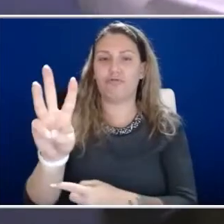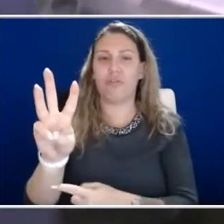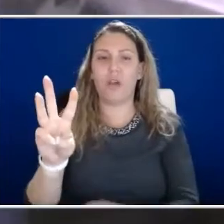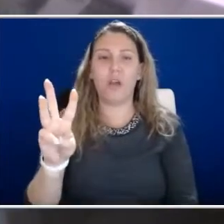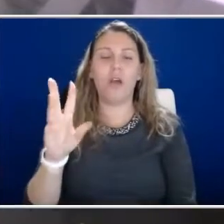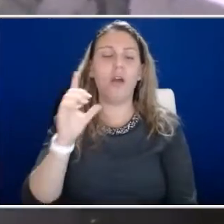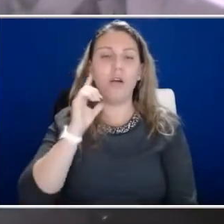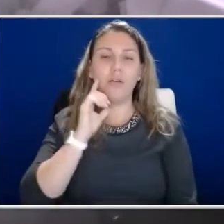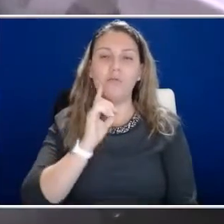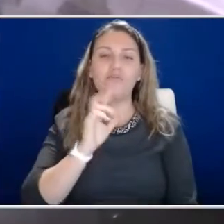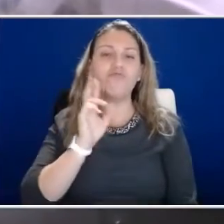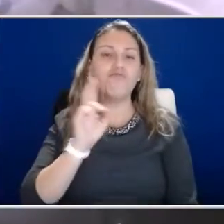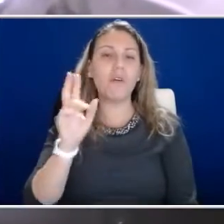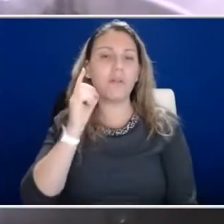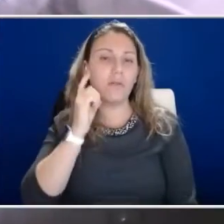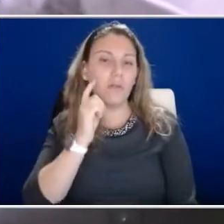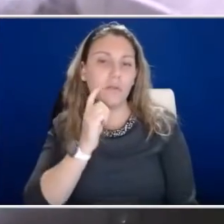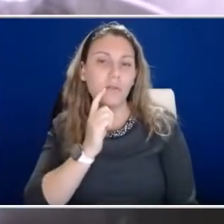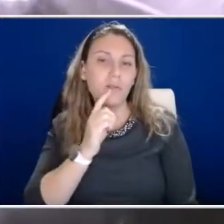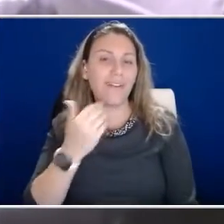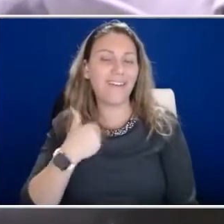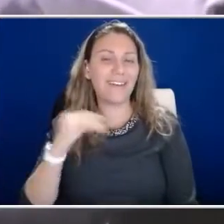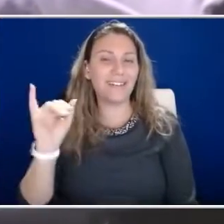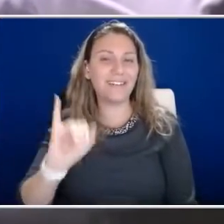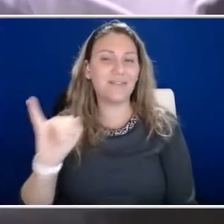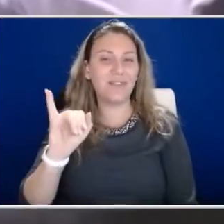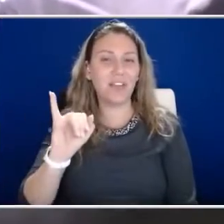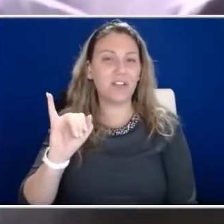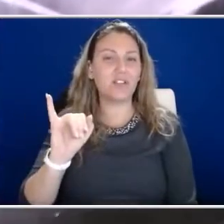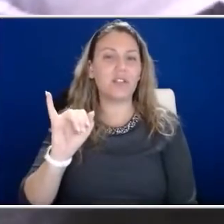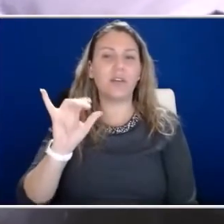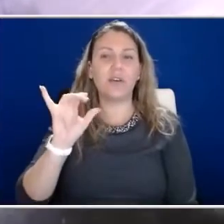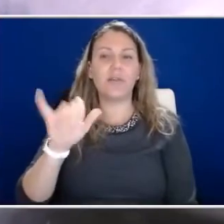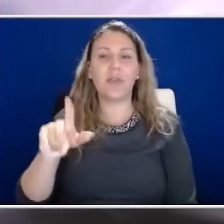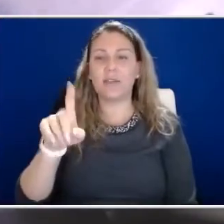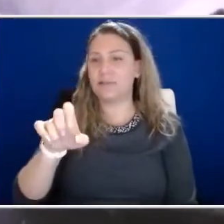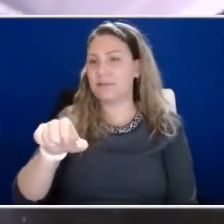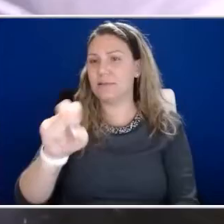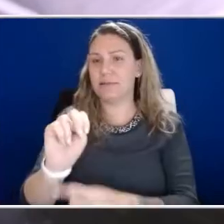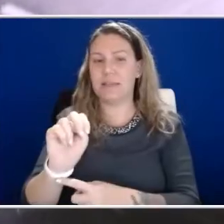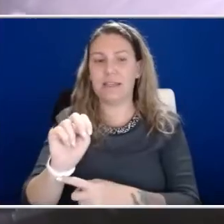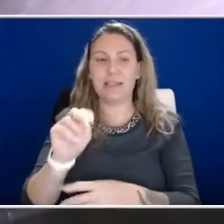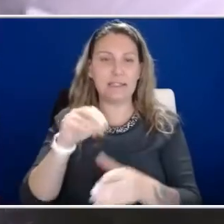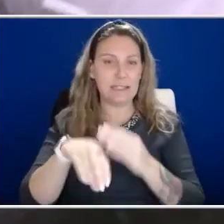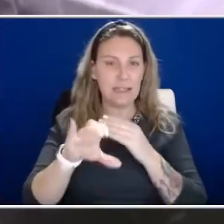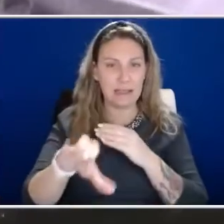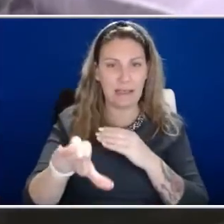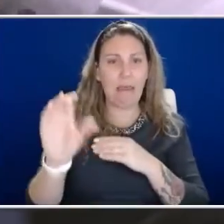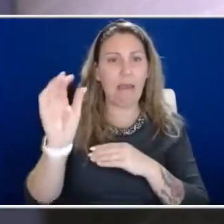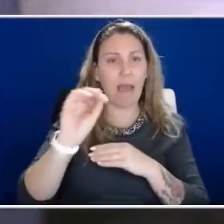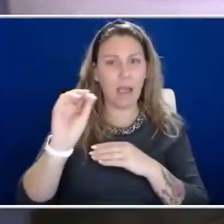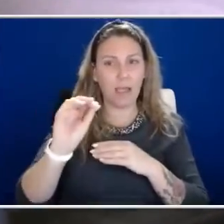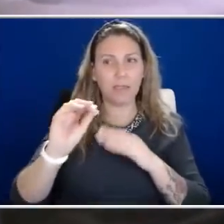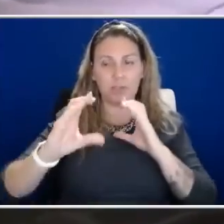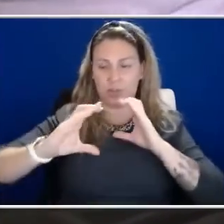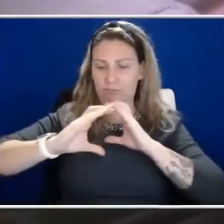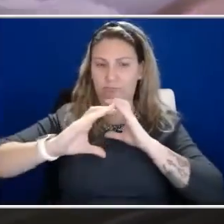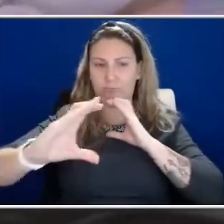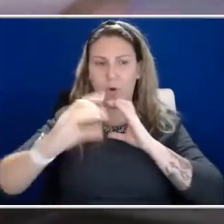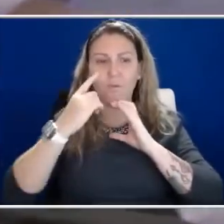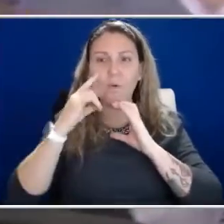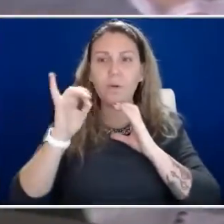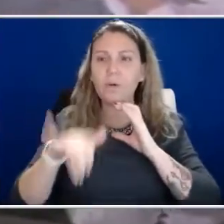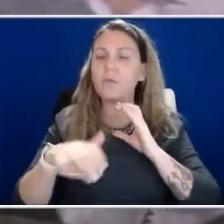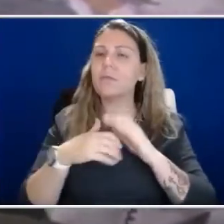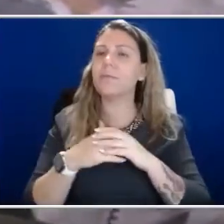jaw right now, he's battling an infection, and that's what Ken is in the hyperbaric oxygen chamber for, getting his treatment. Karen